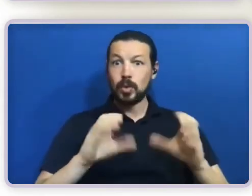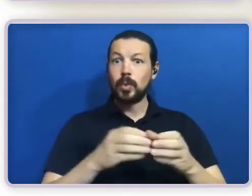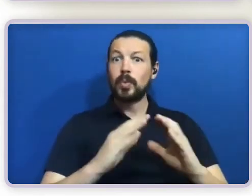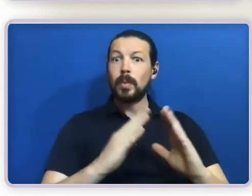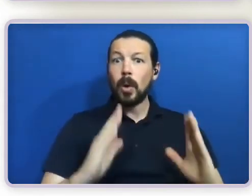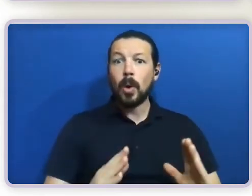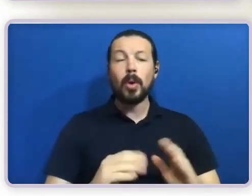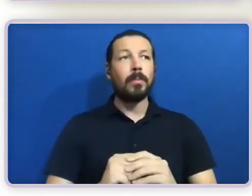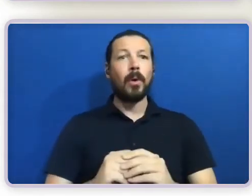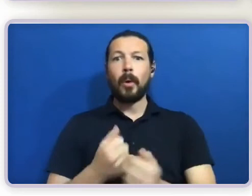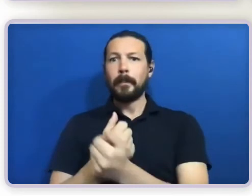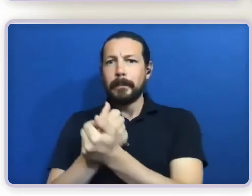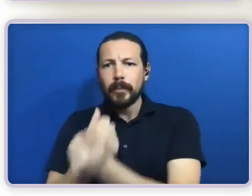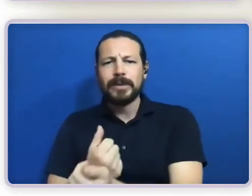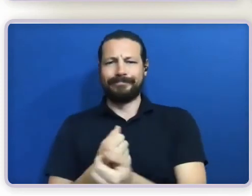prisons.